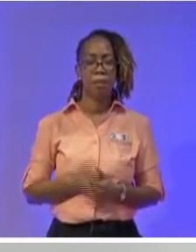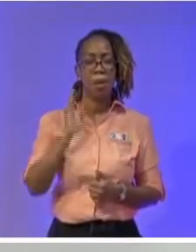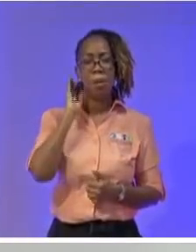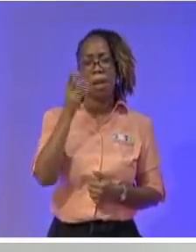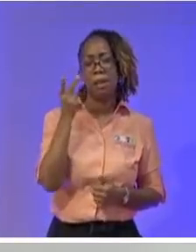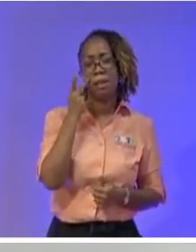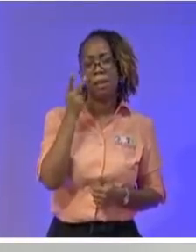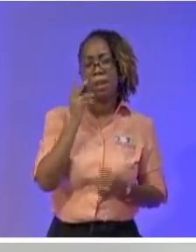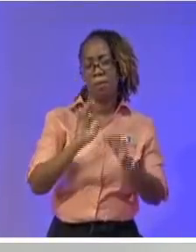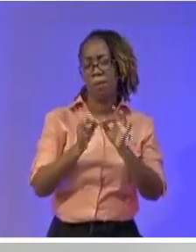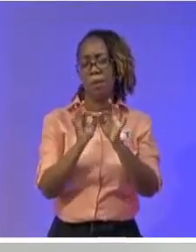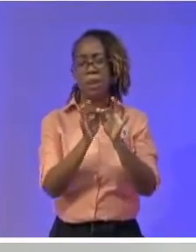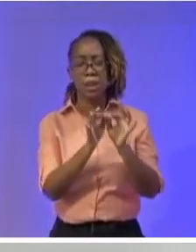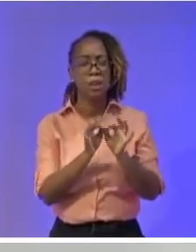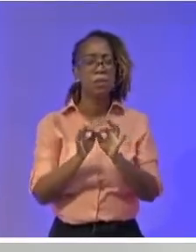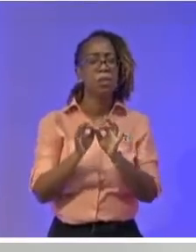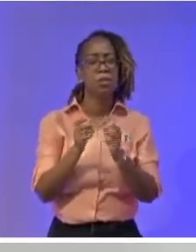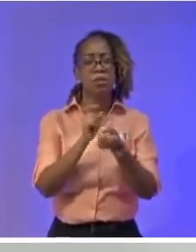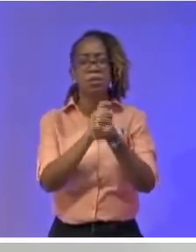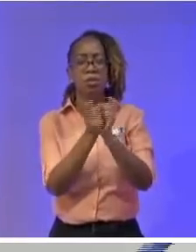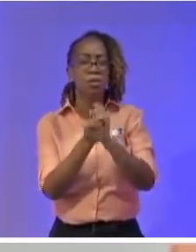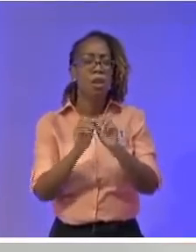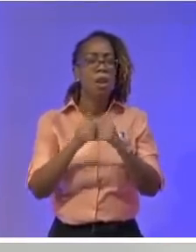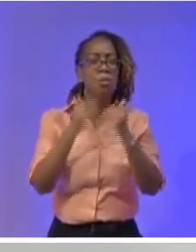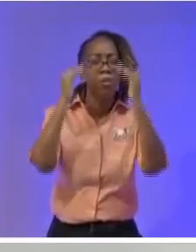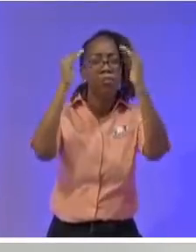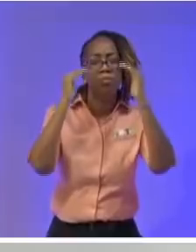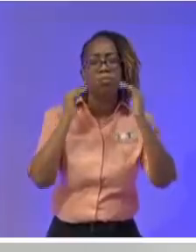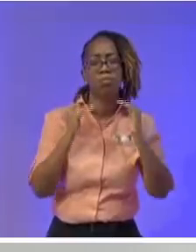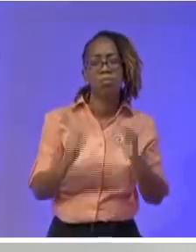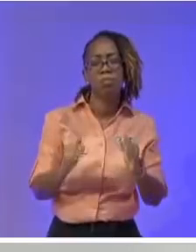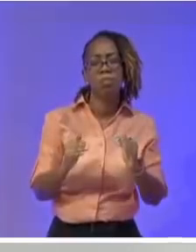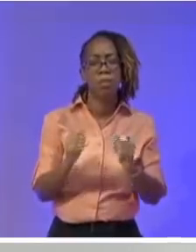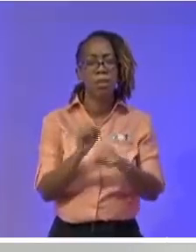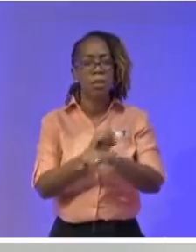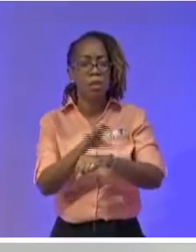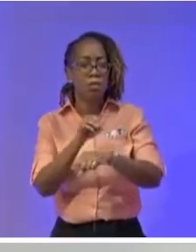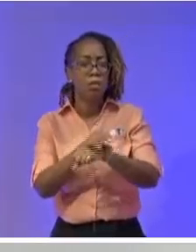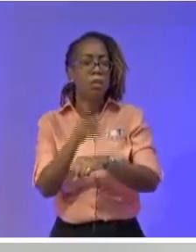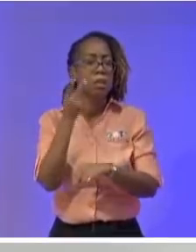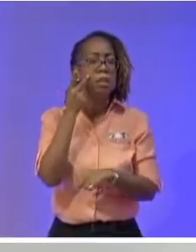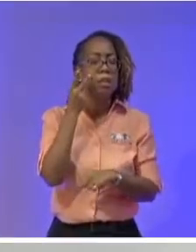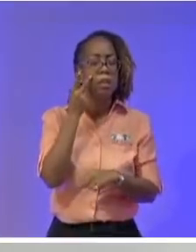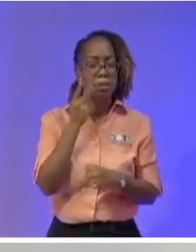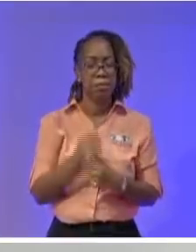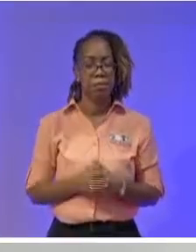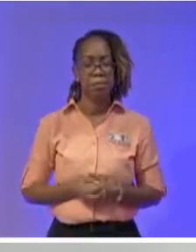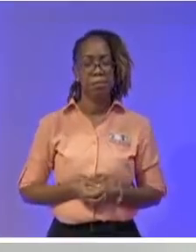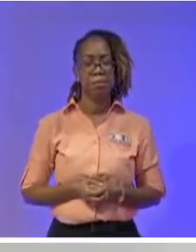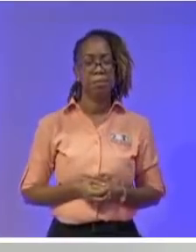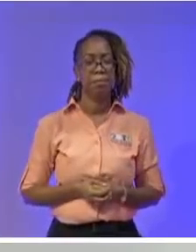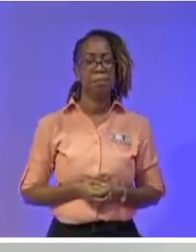So the 69,000, which I quoted, is a combination of